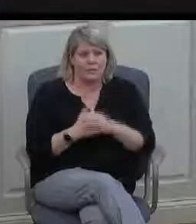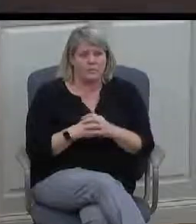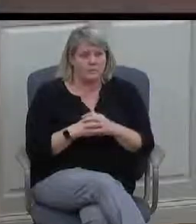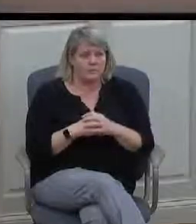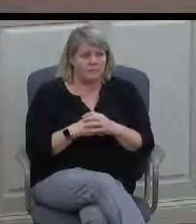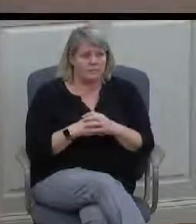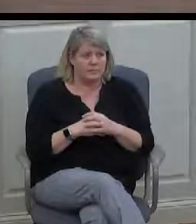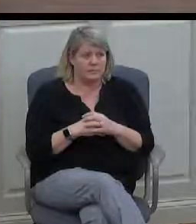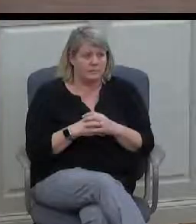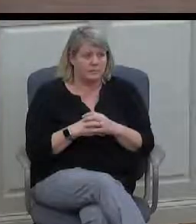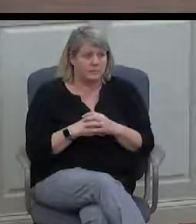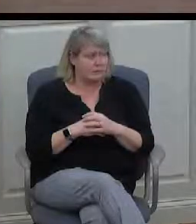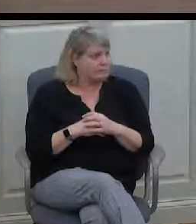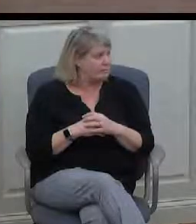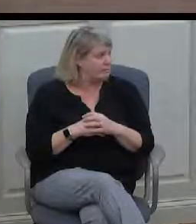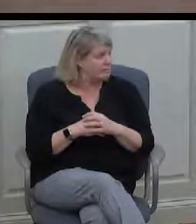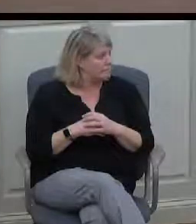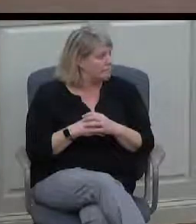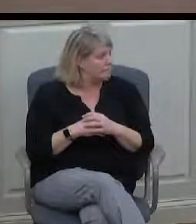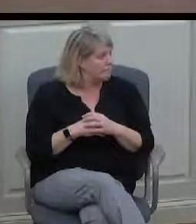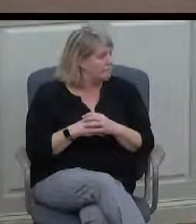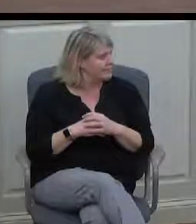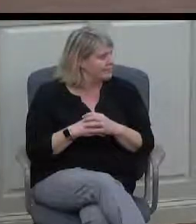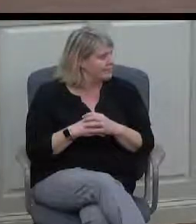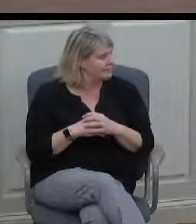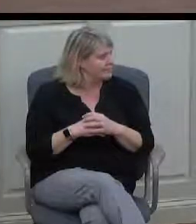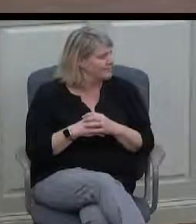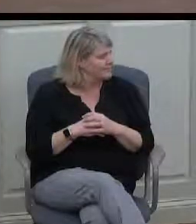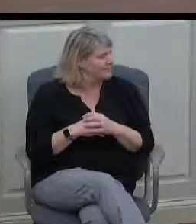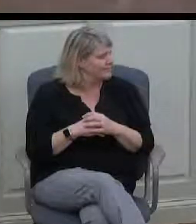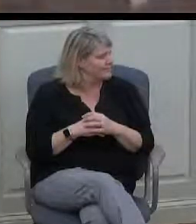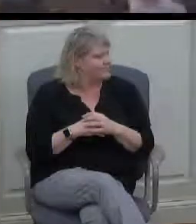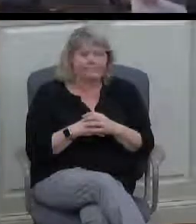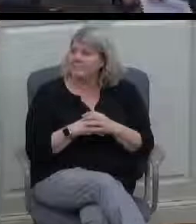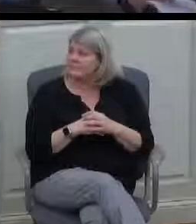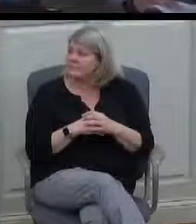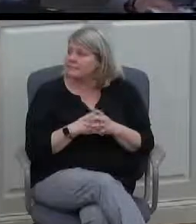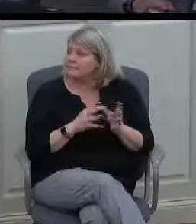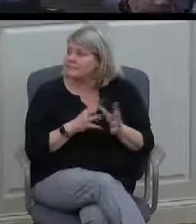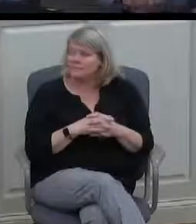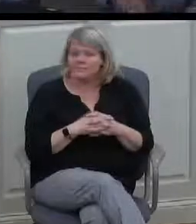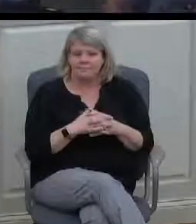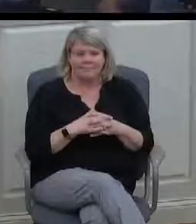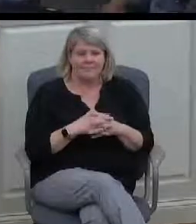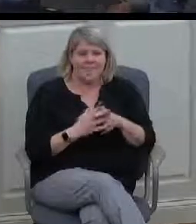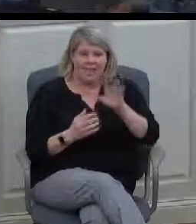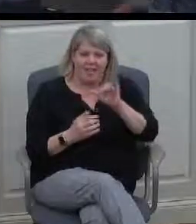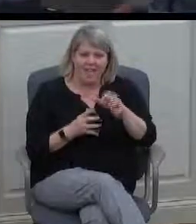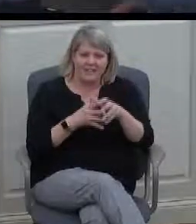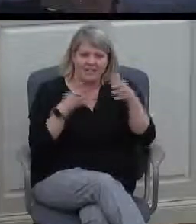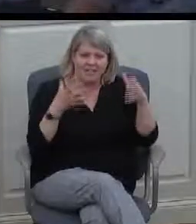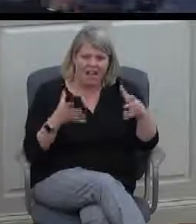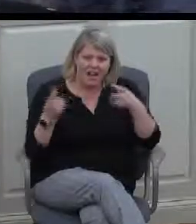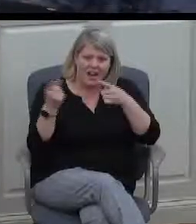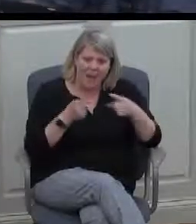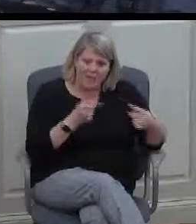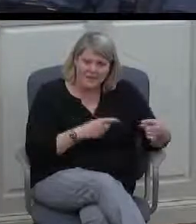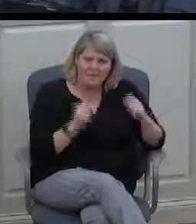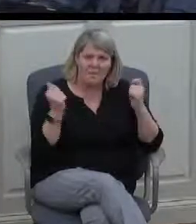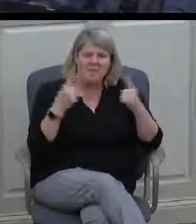that. Any questions? Yes, that's a lot going on.